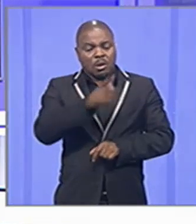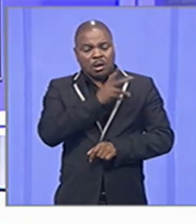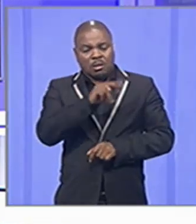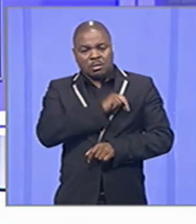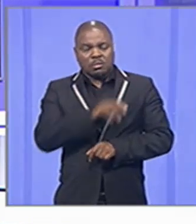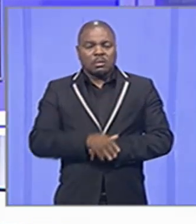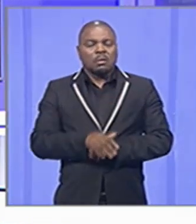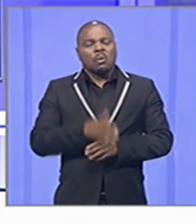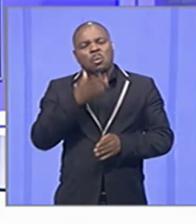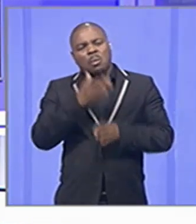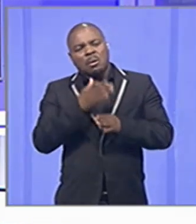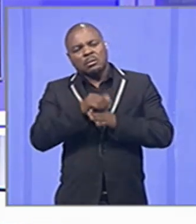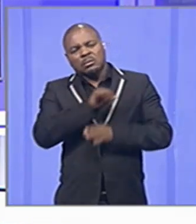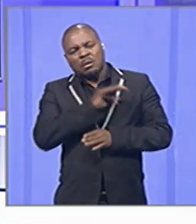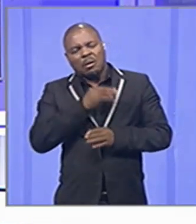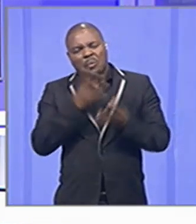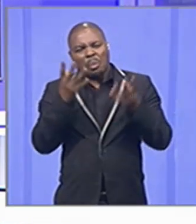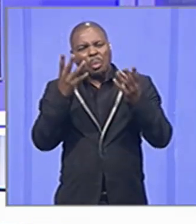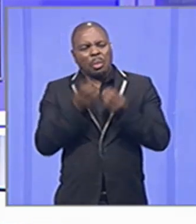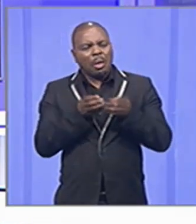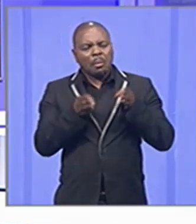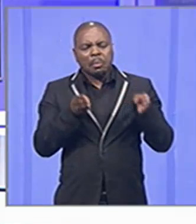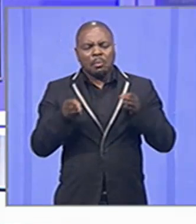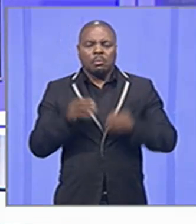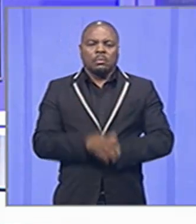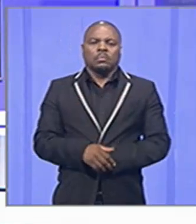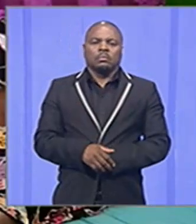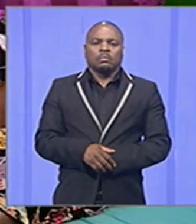šoma ka bašomi ba go tlala seatla.